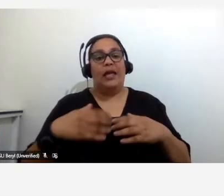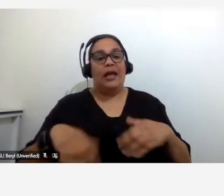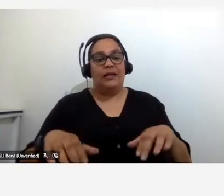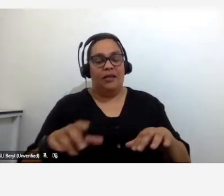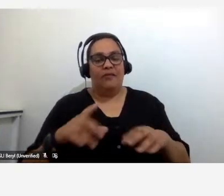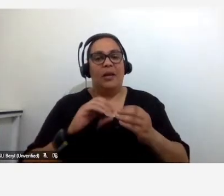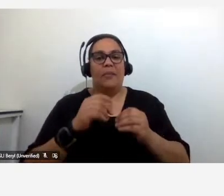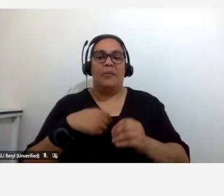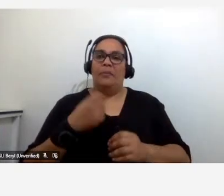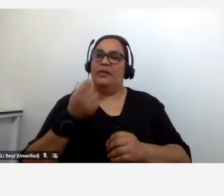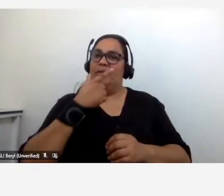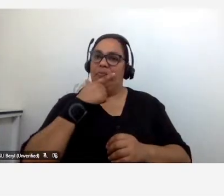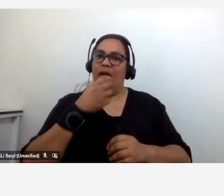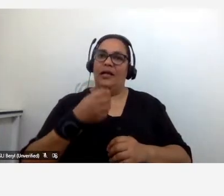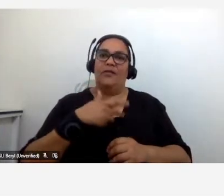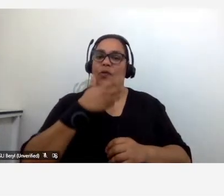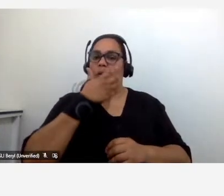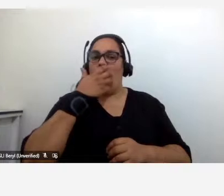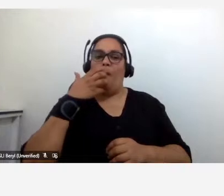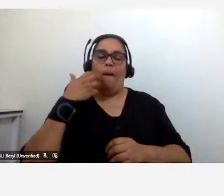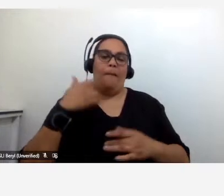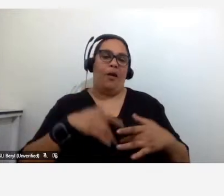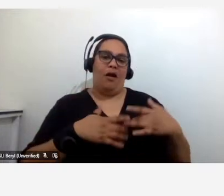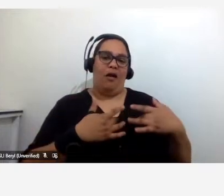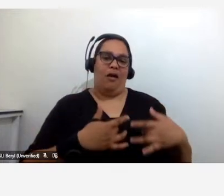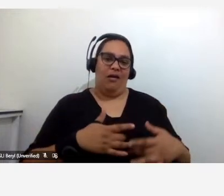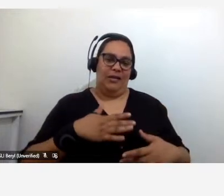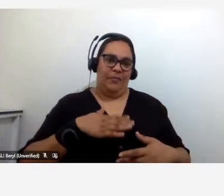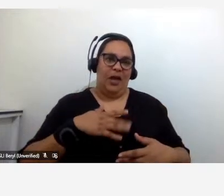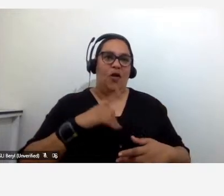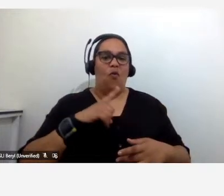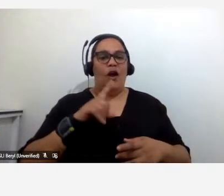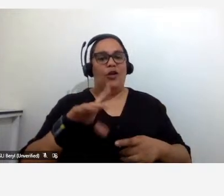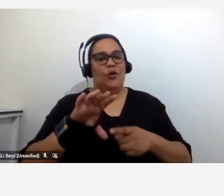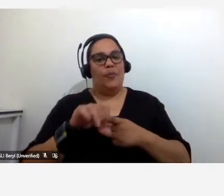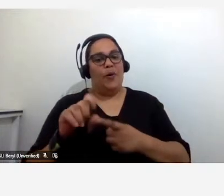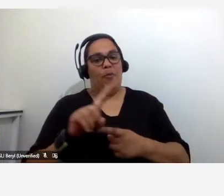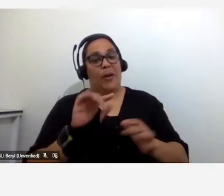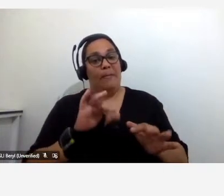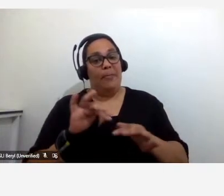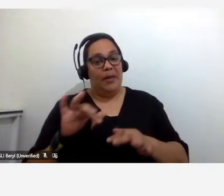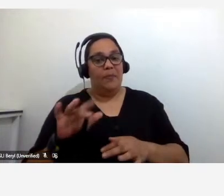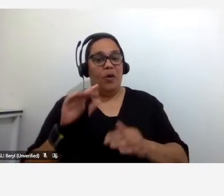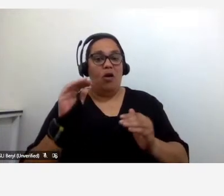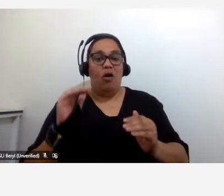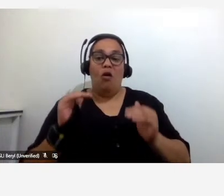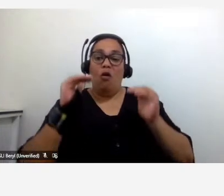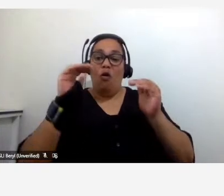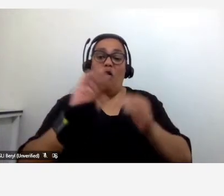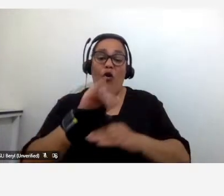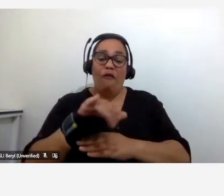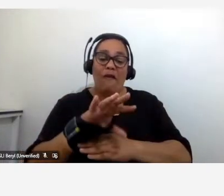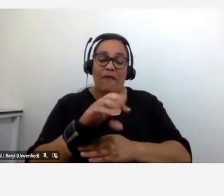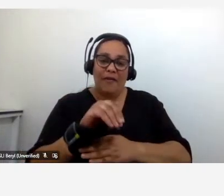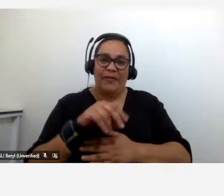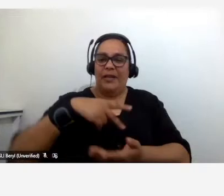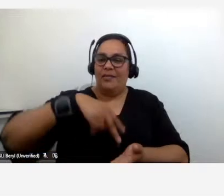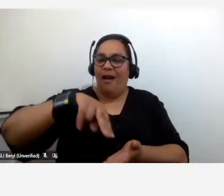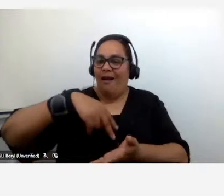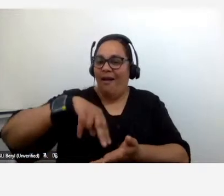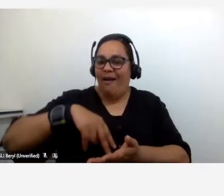it makes me smile and it warms my heart. Because you will find people older than 50